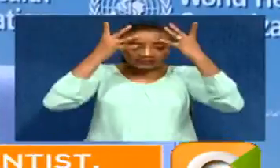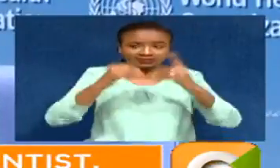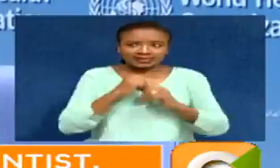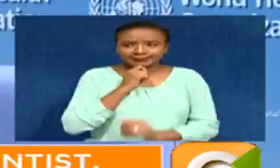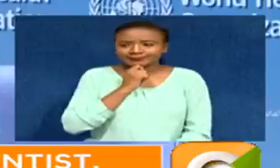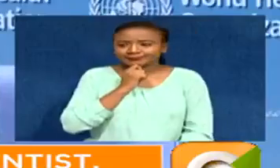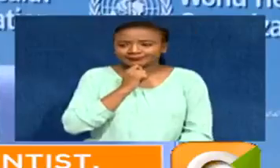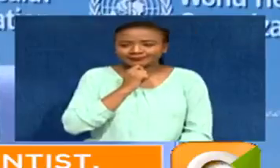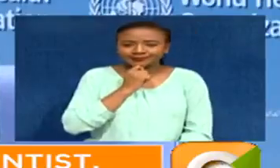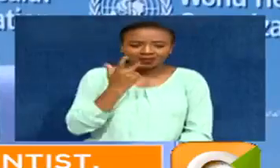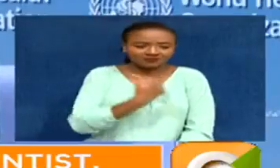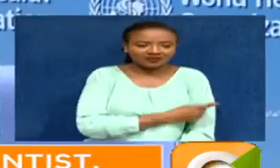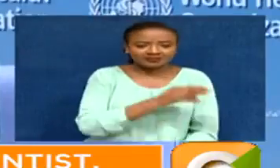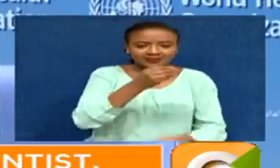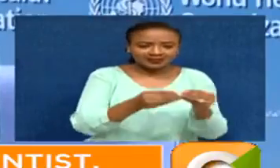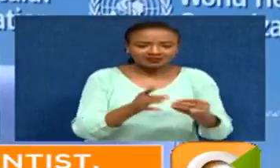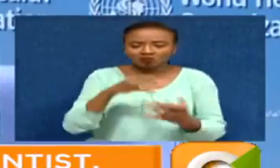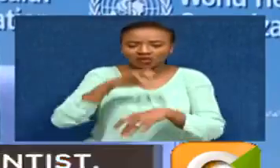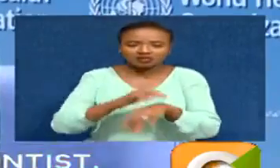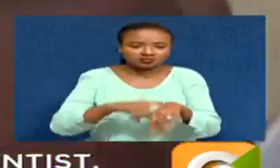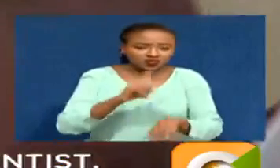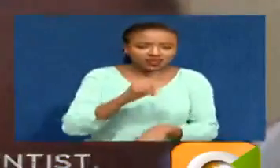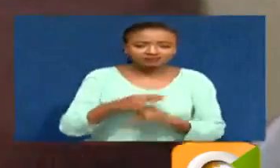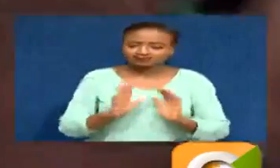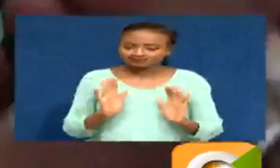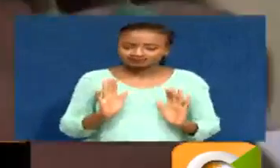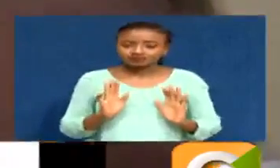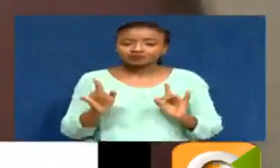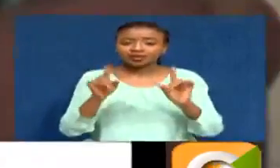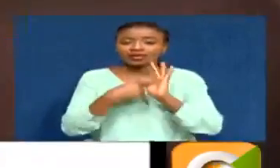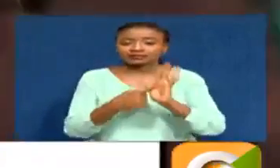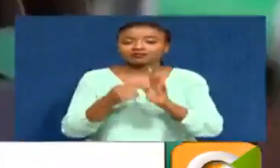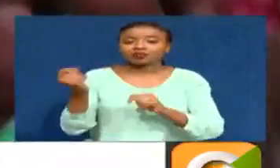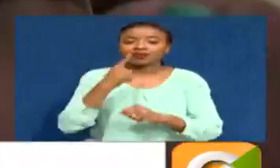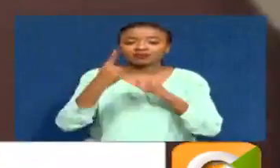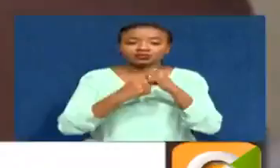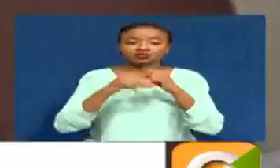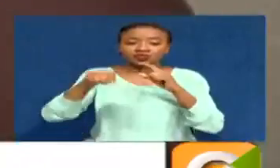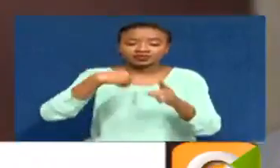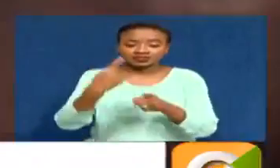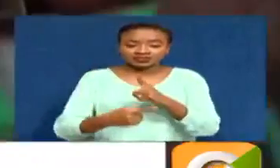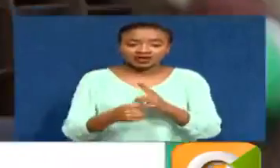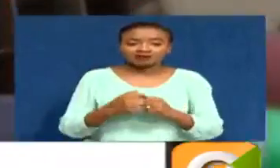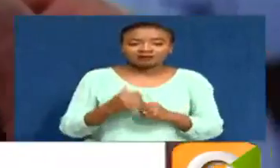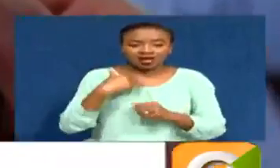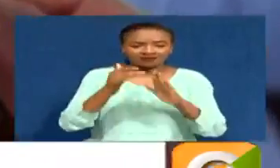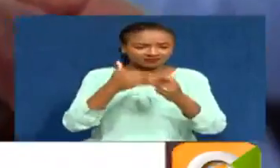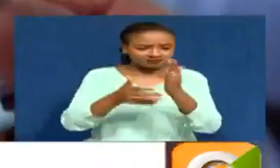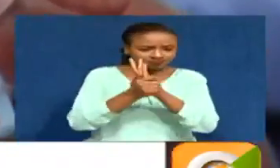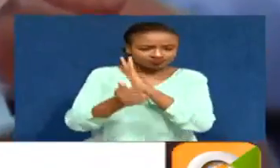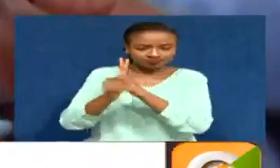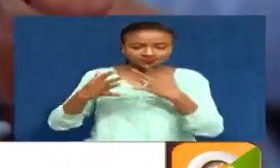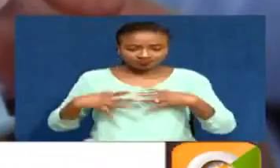when and who they should be taking a second or a third or a fourth dose. In June this year, infectious disease experts said the